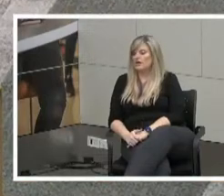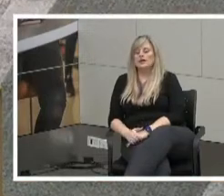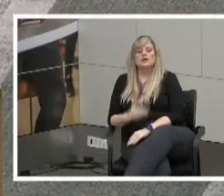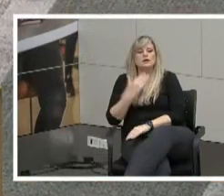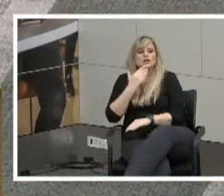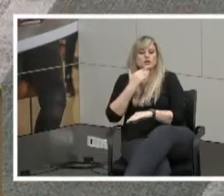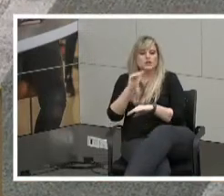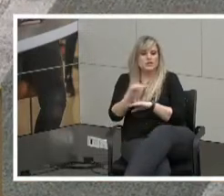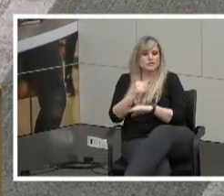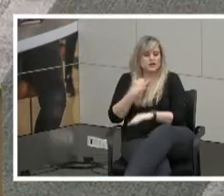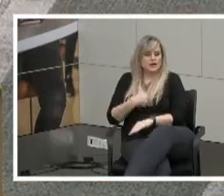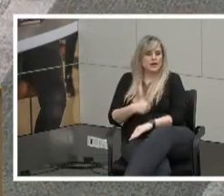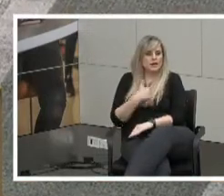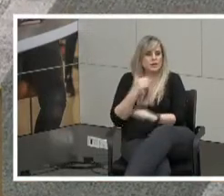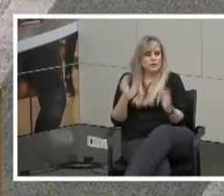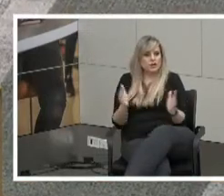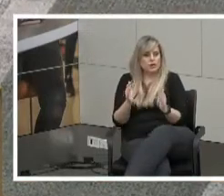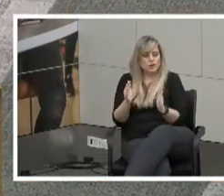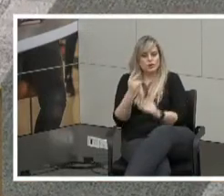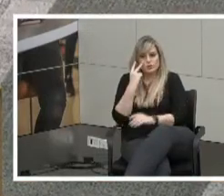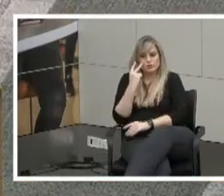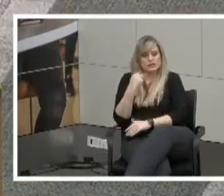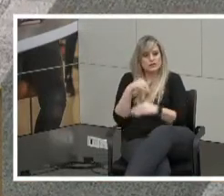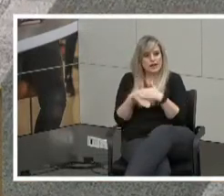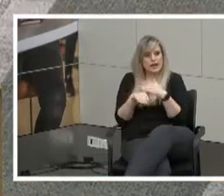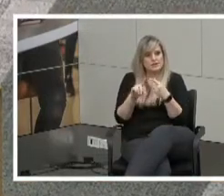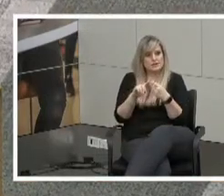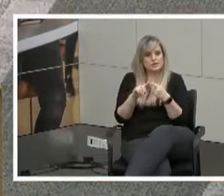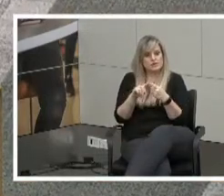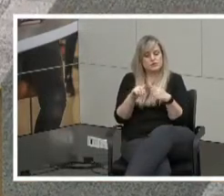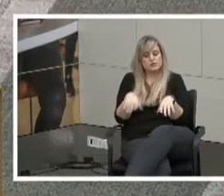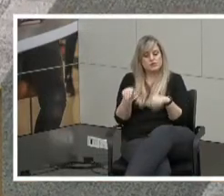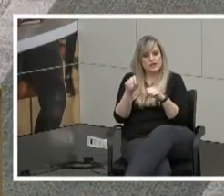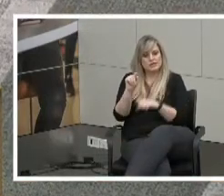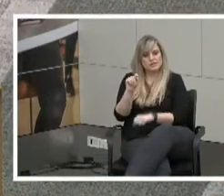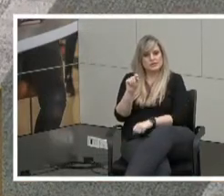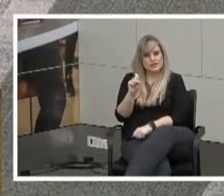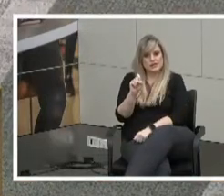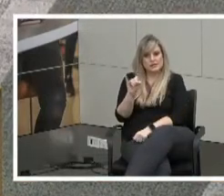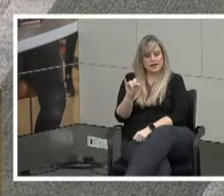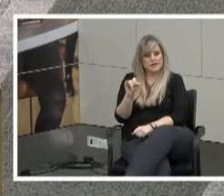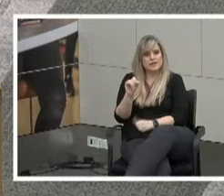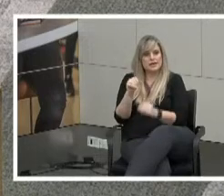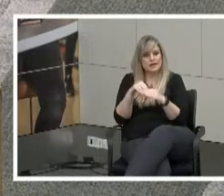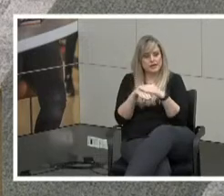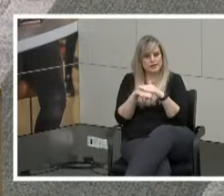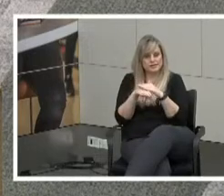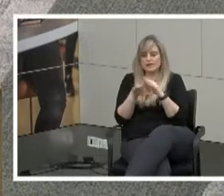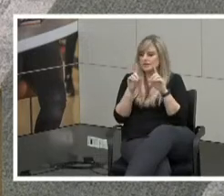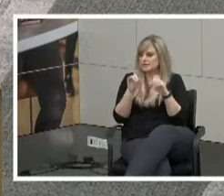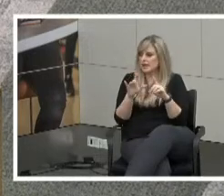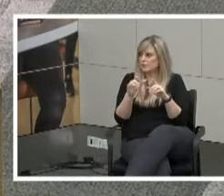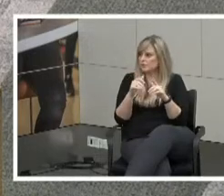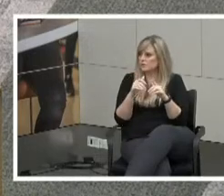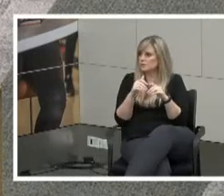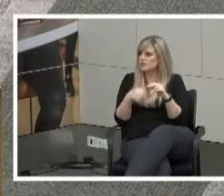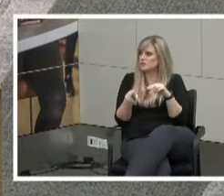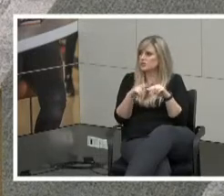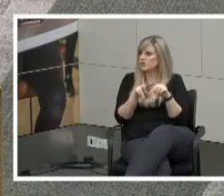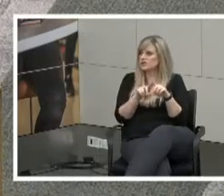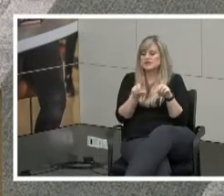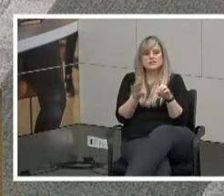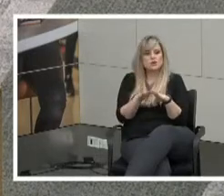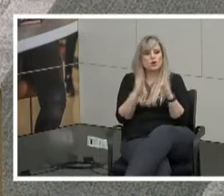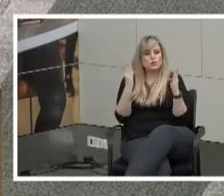ious I am encouraged to see that access to take a TSI exam has increased a passing TSI score opens the door to a